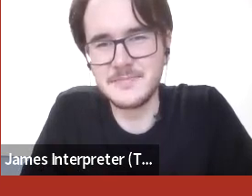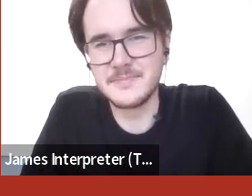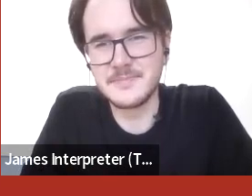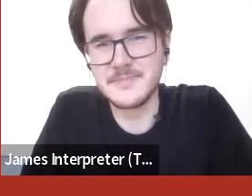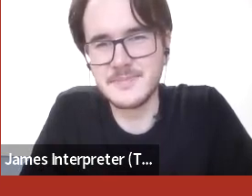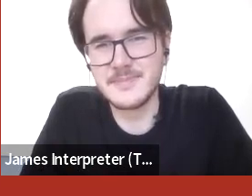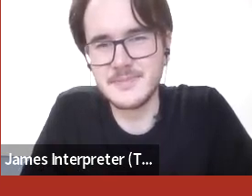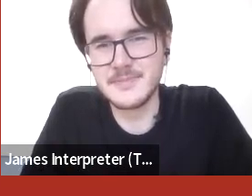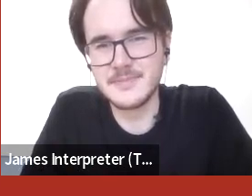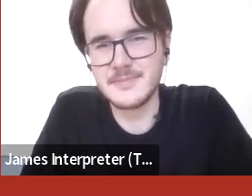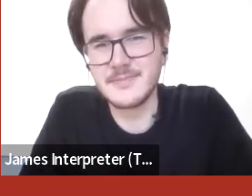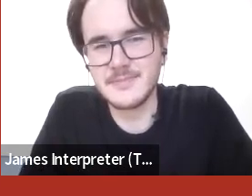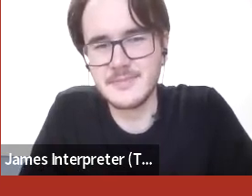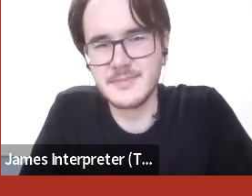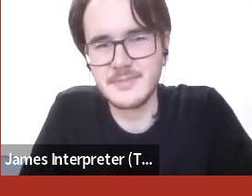L.